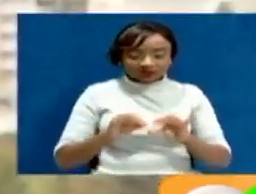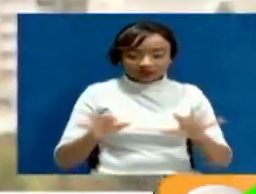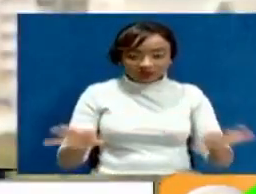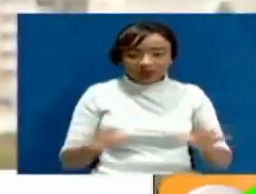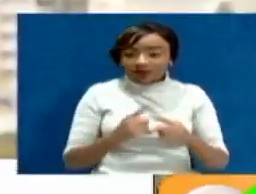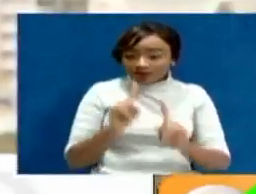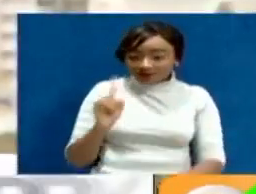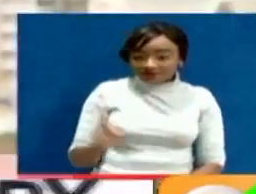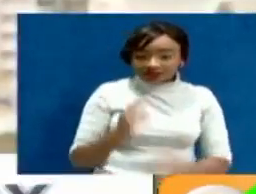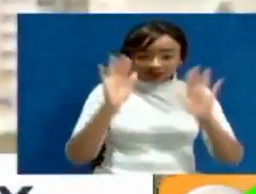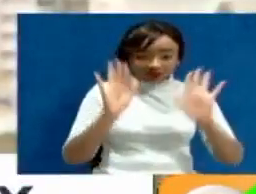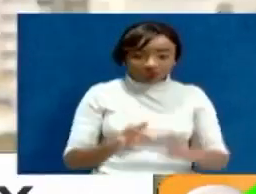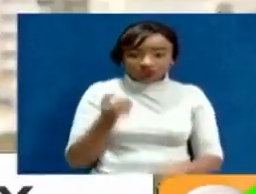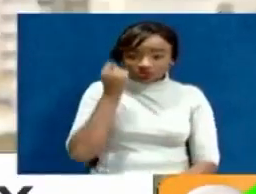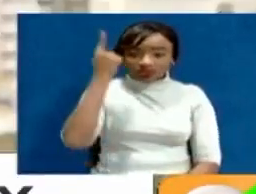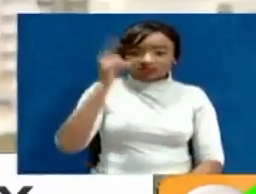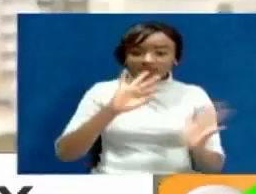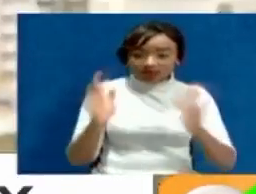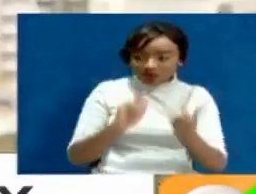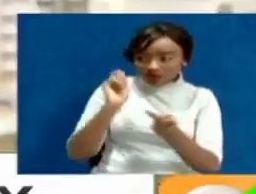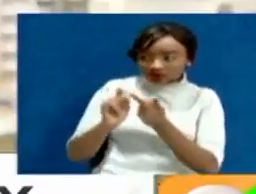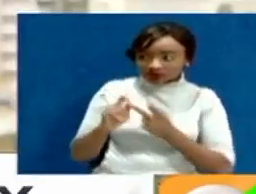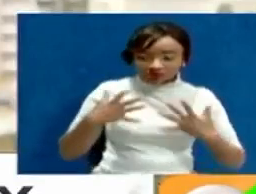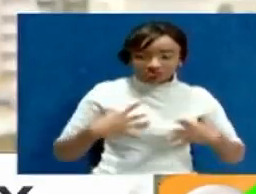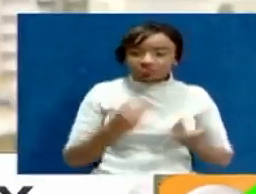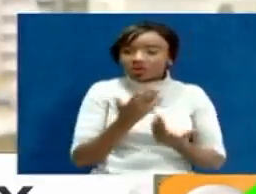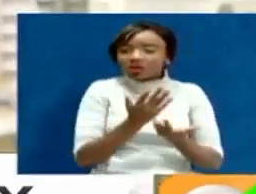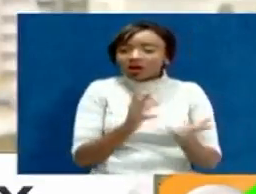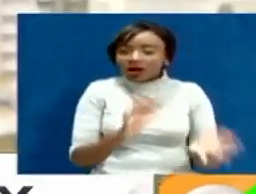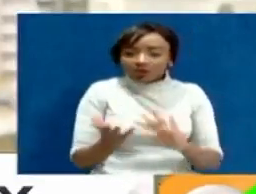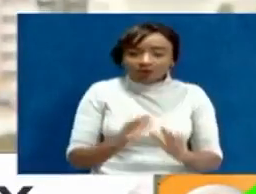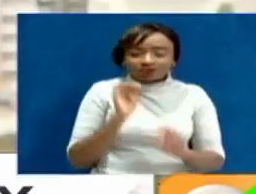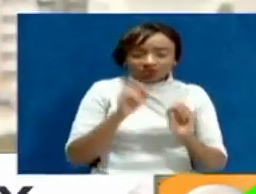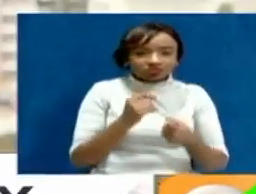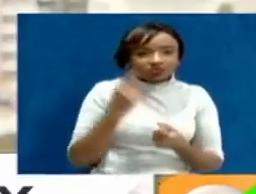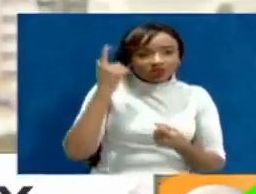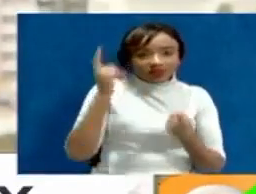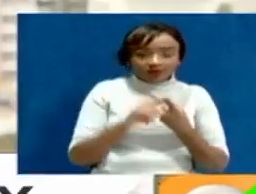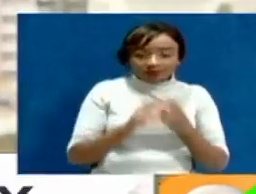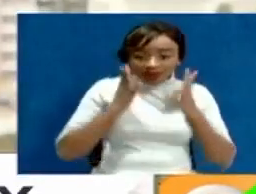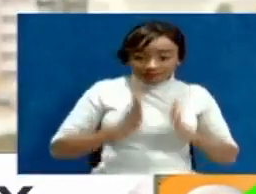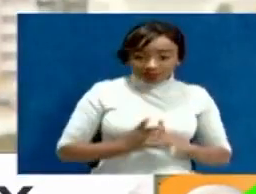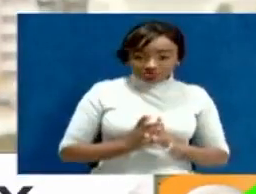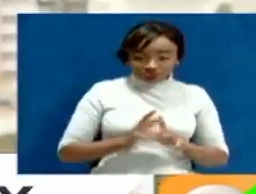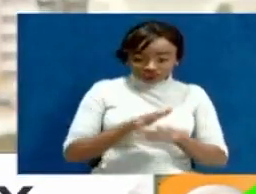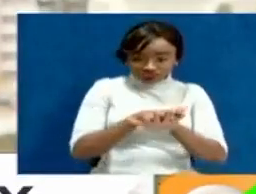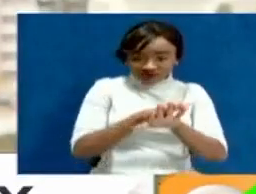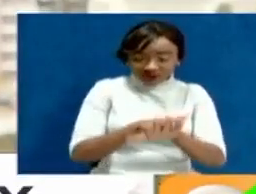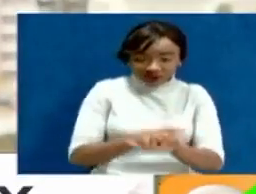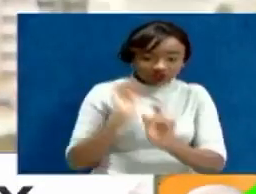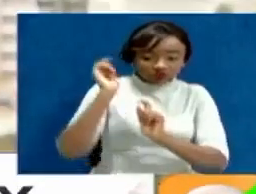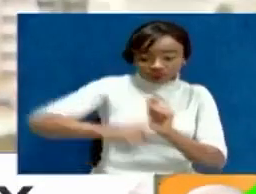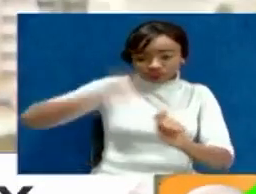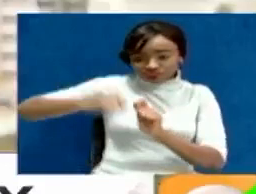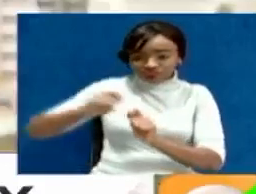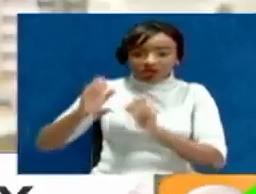Best understand test positivity rate, you can use the analogy of a fisherman, his fishing net, and the fish that he catches.